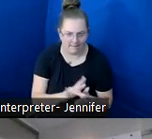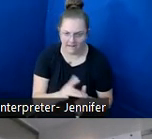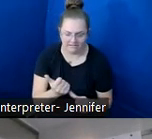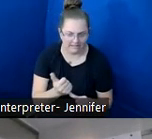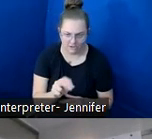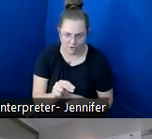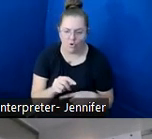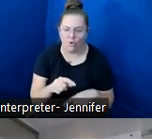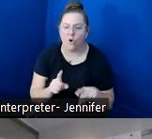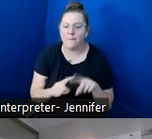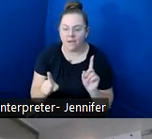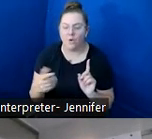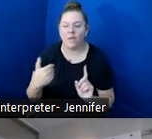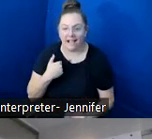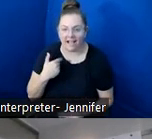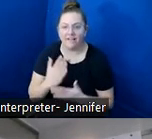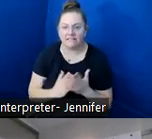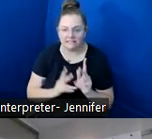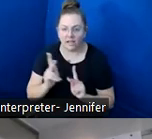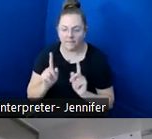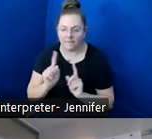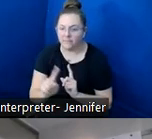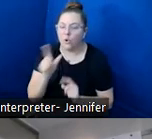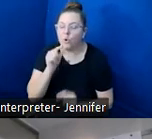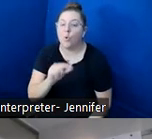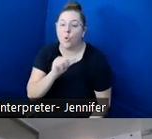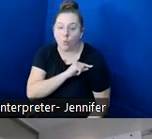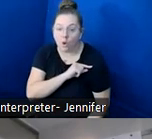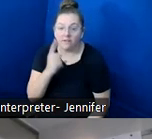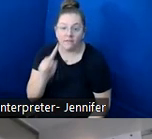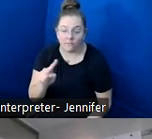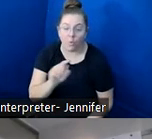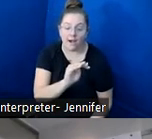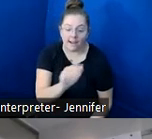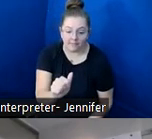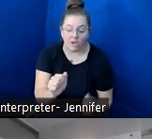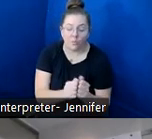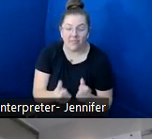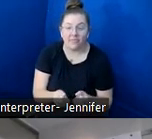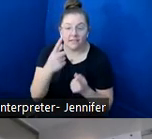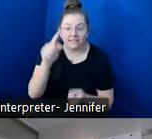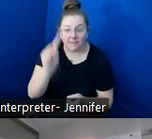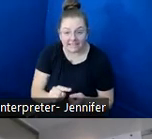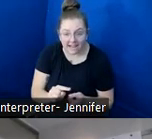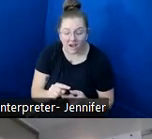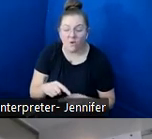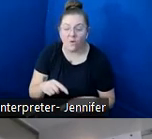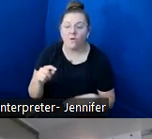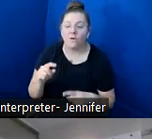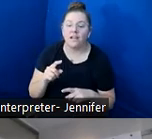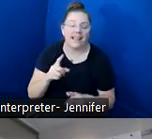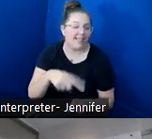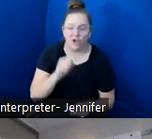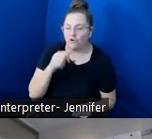But we do have people who qualify for medical assistance with a spend down, and they are not eligible